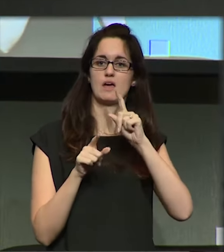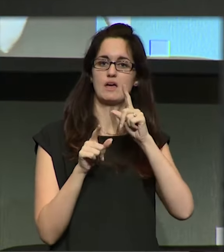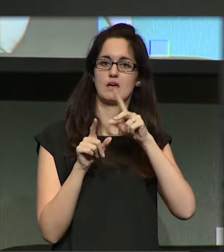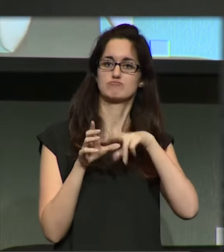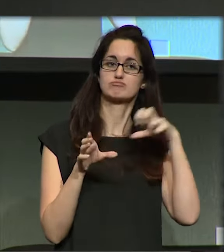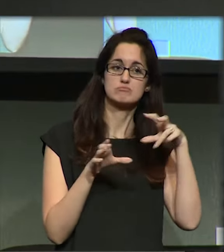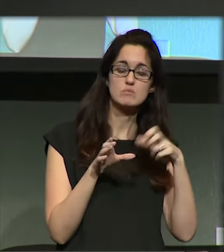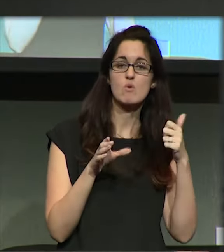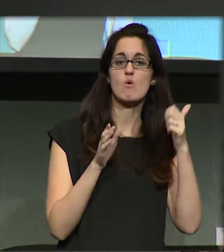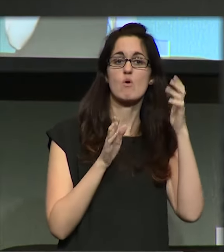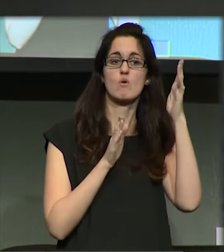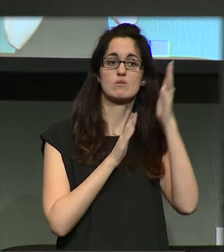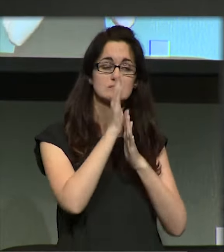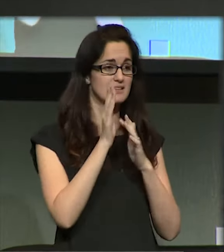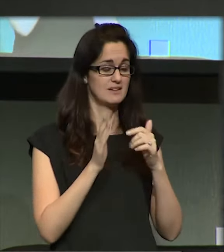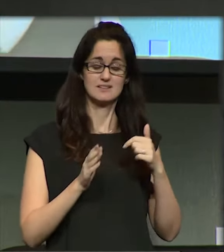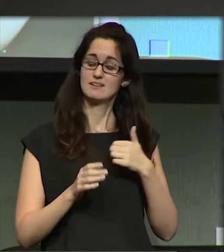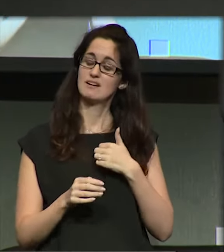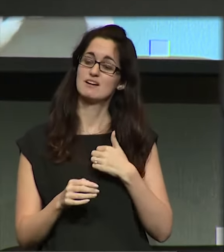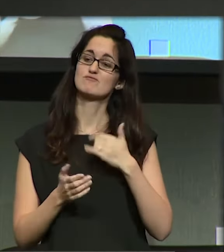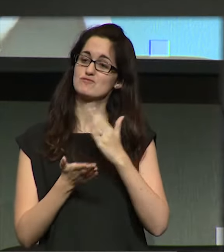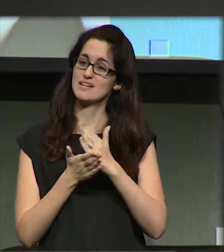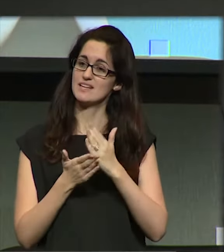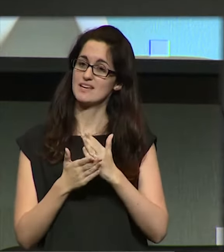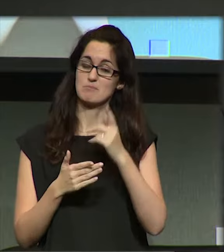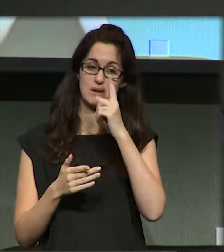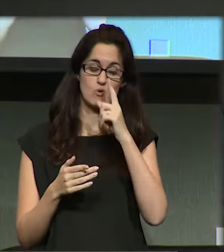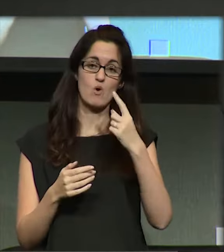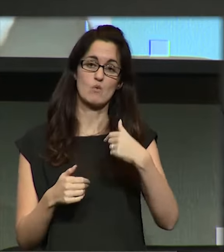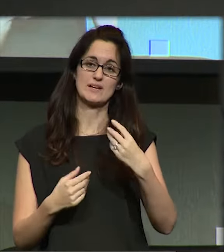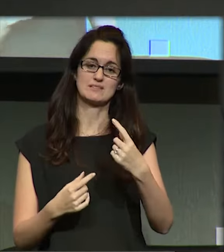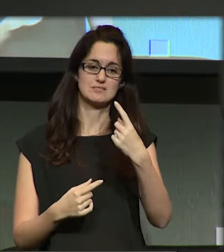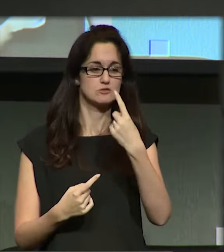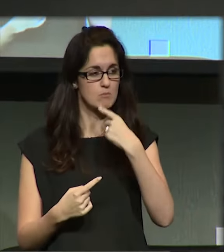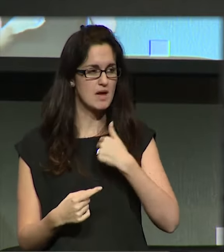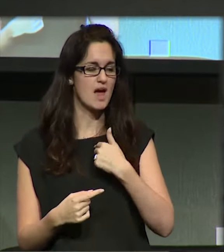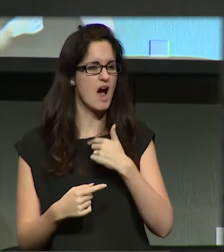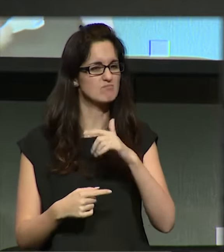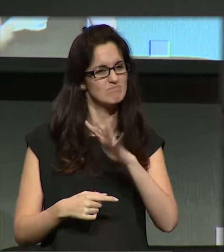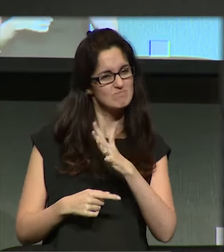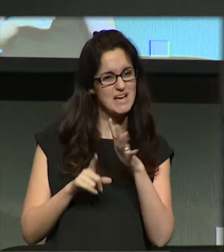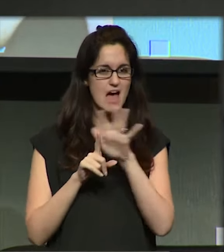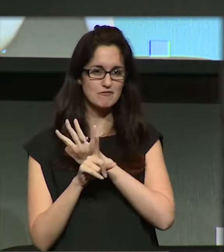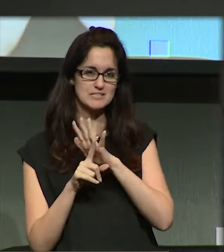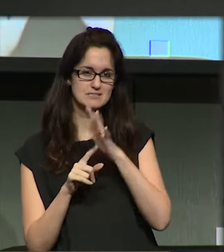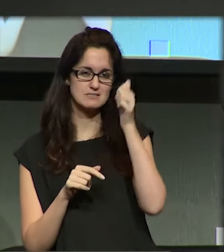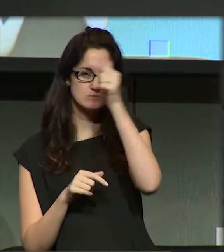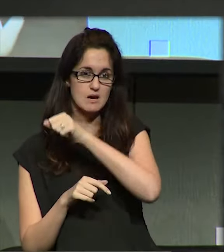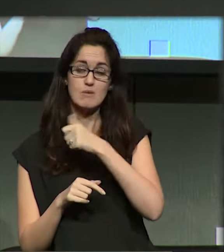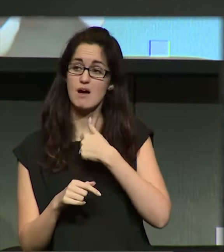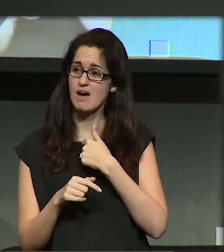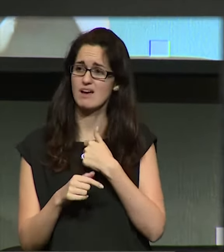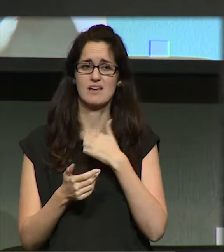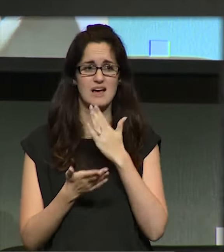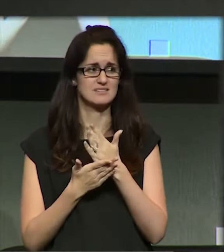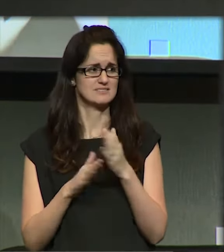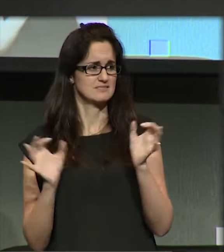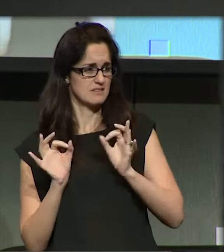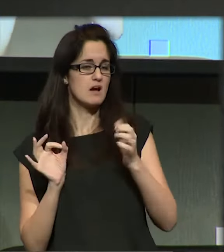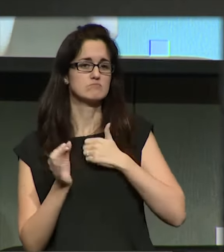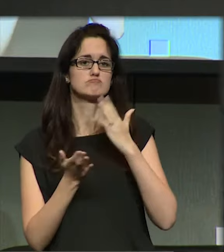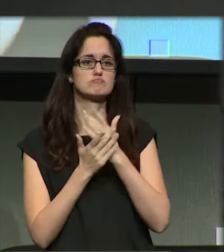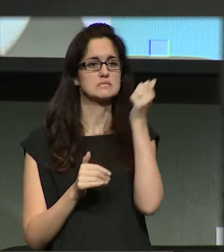didn't. So it turns out I was smarter than I was led to believe, and I realized that I'd been selling myself short in schools